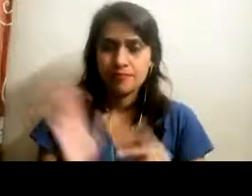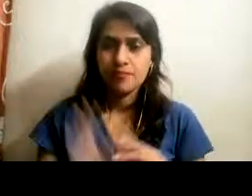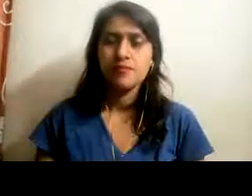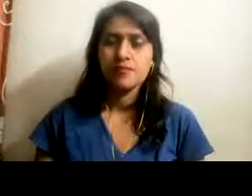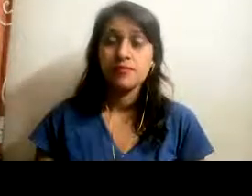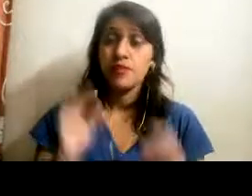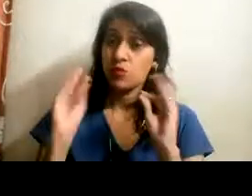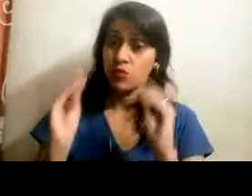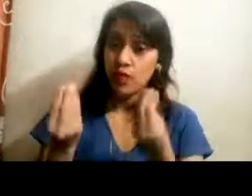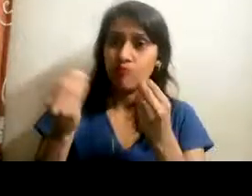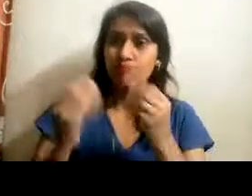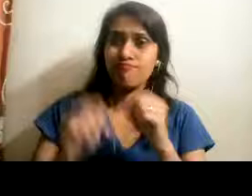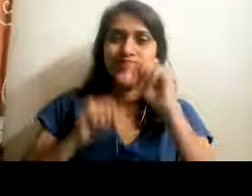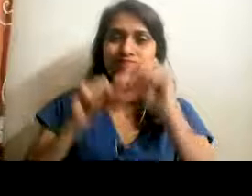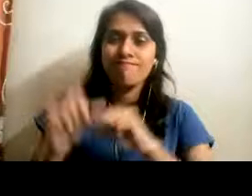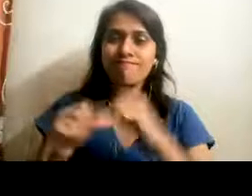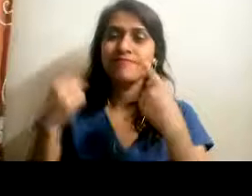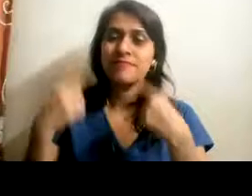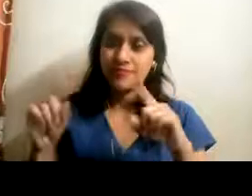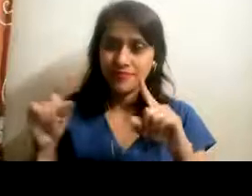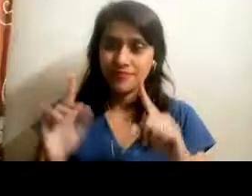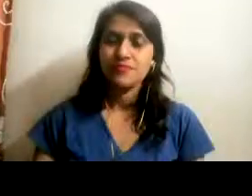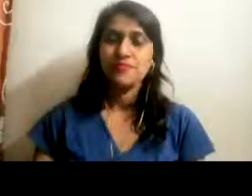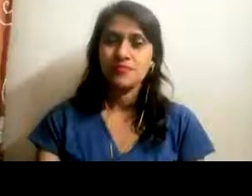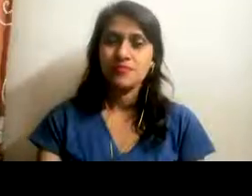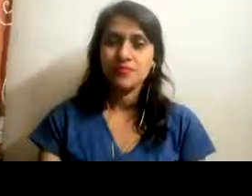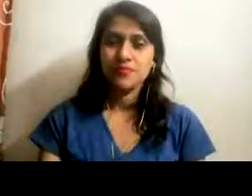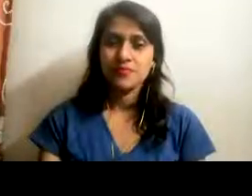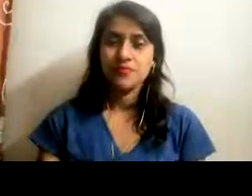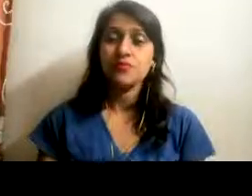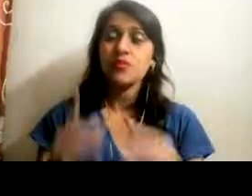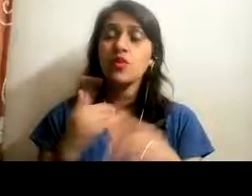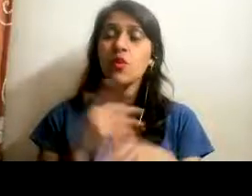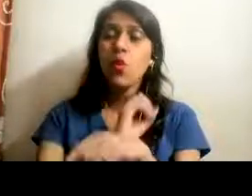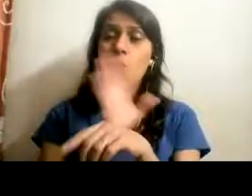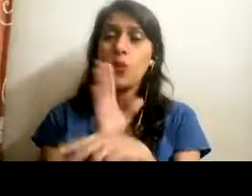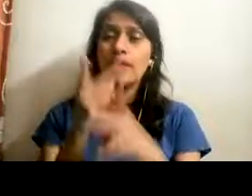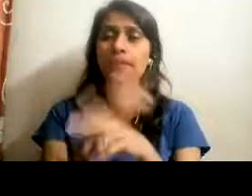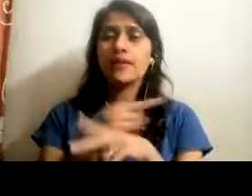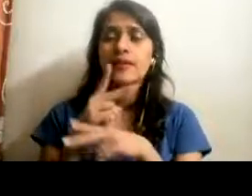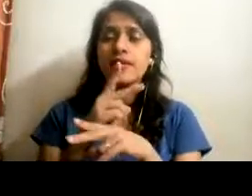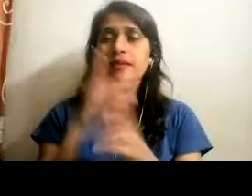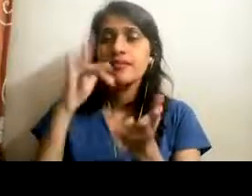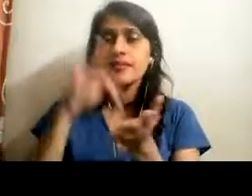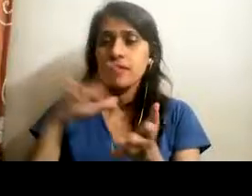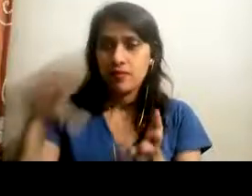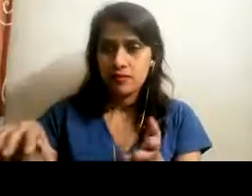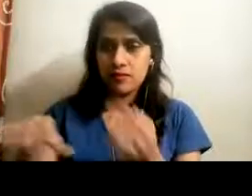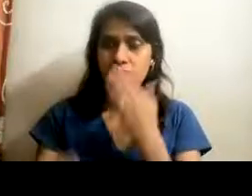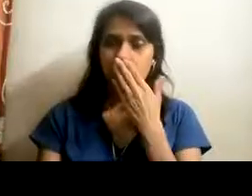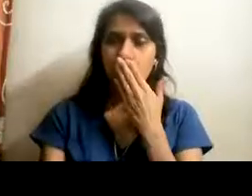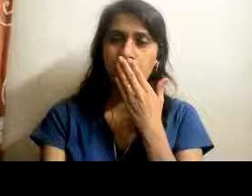step. Whereas when you look at the COVID care centers, the COVID care centers are not really